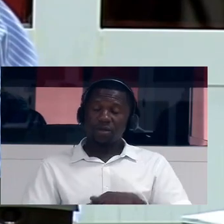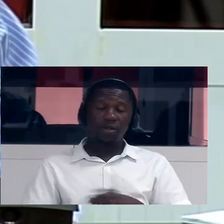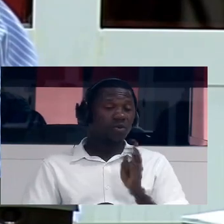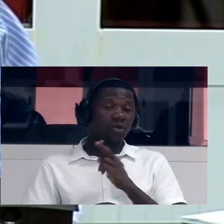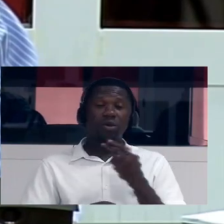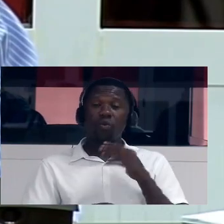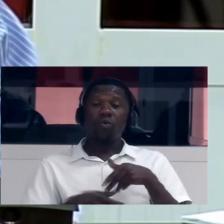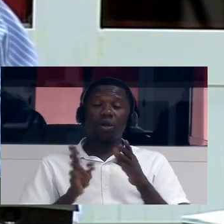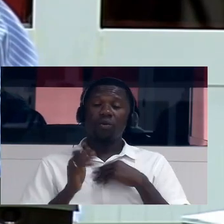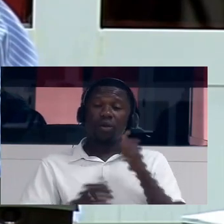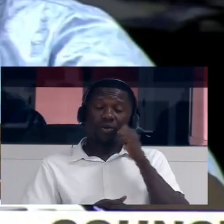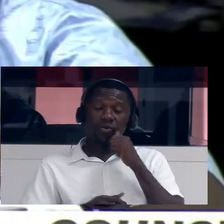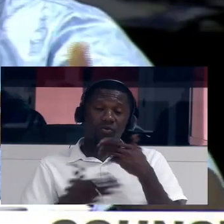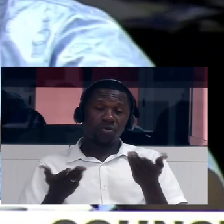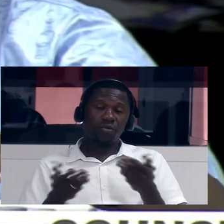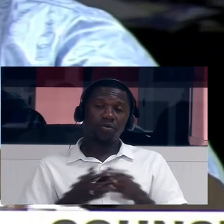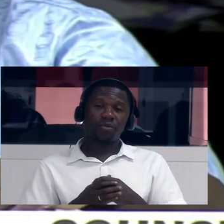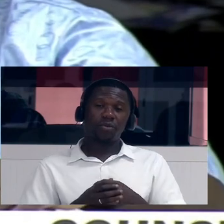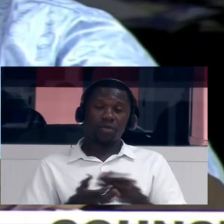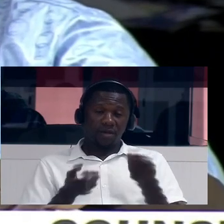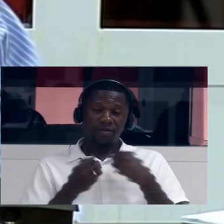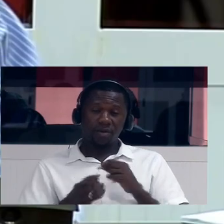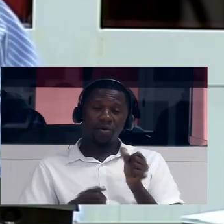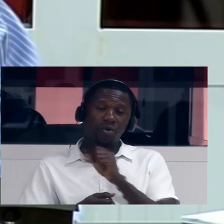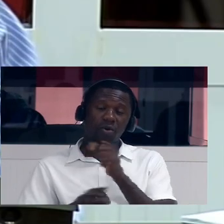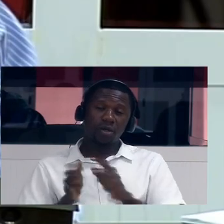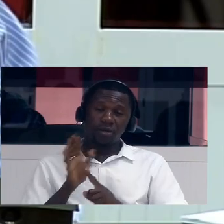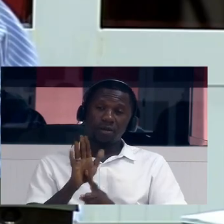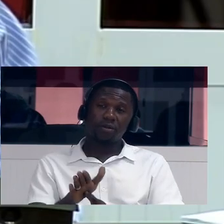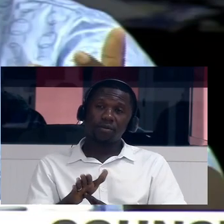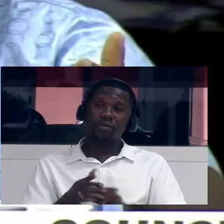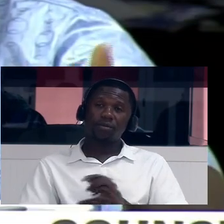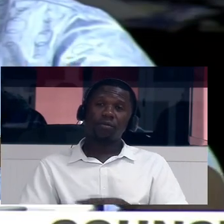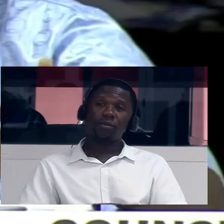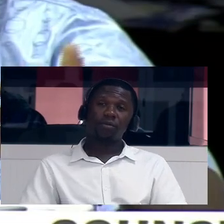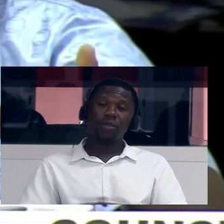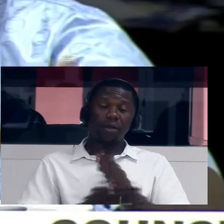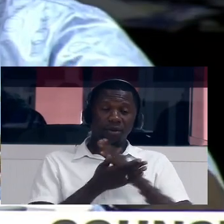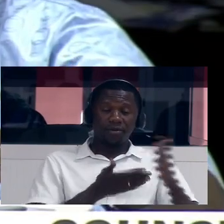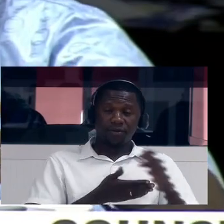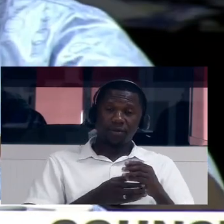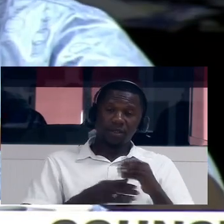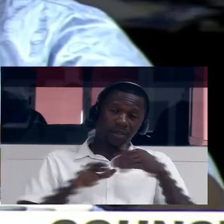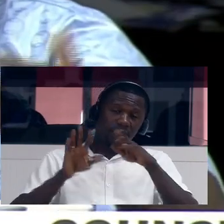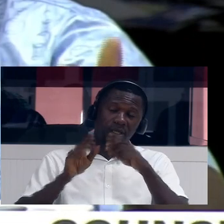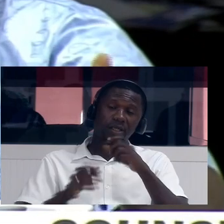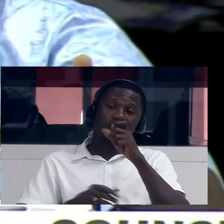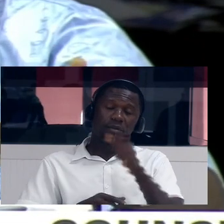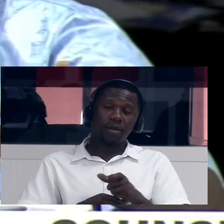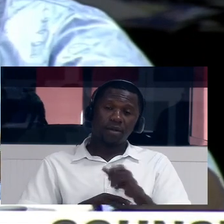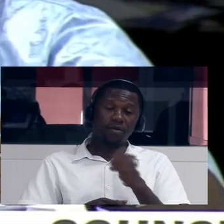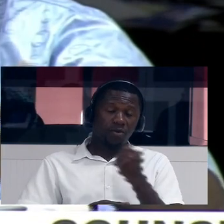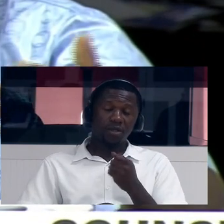Do you give us another example? Like what? apart from sacking this guy, because he deserved